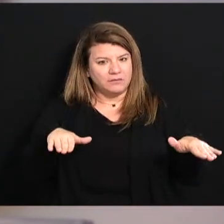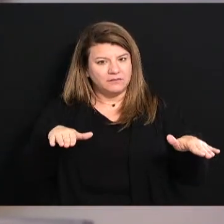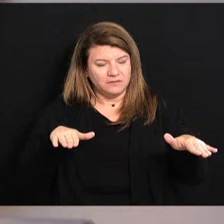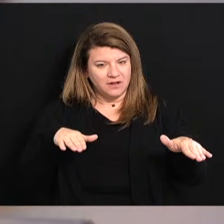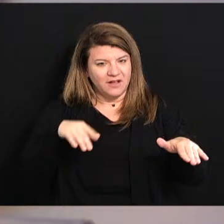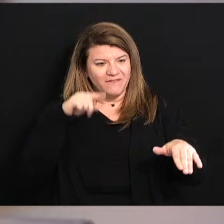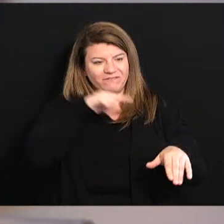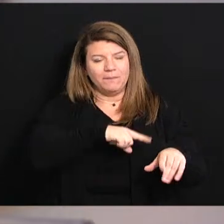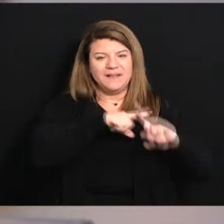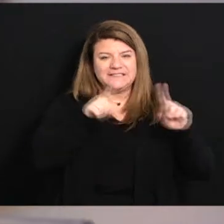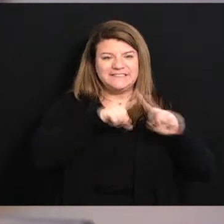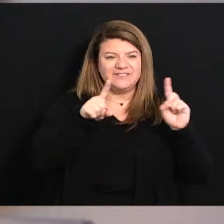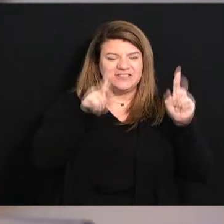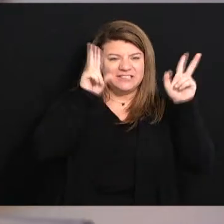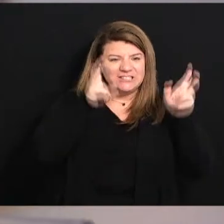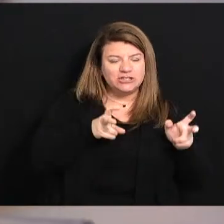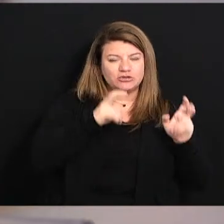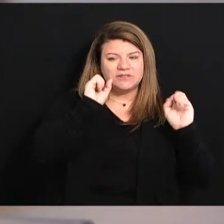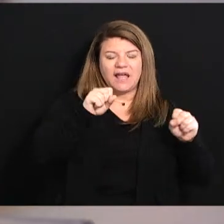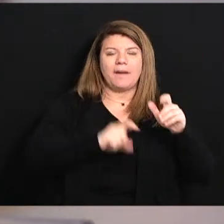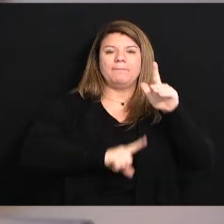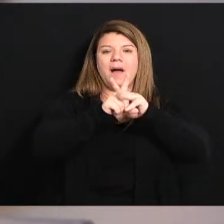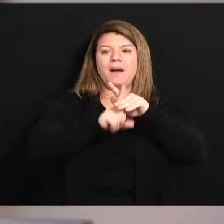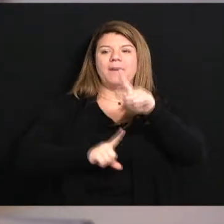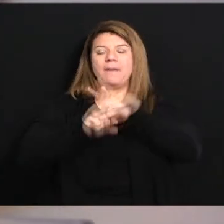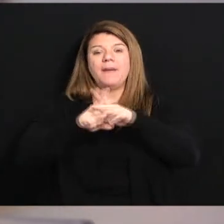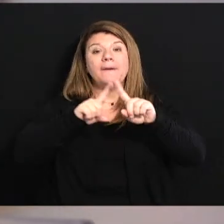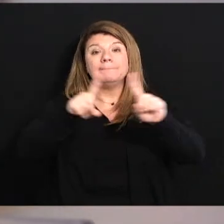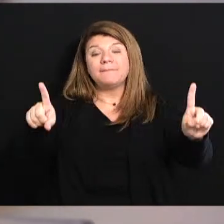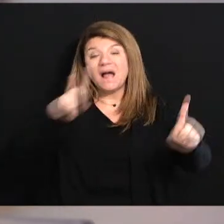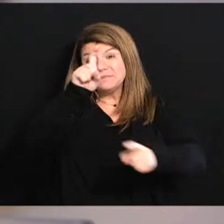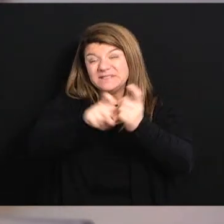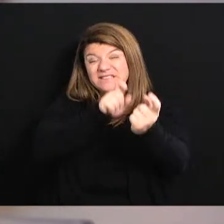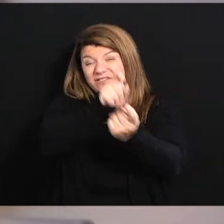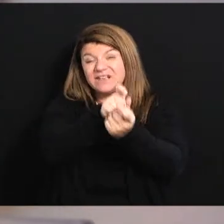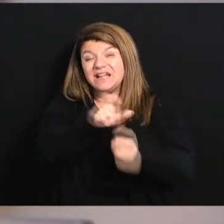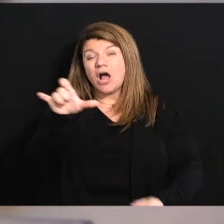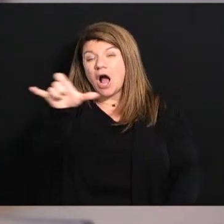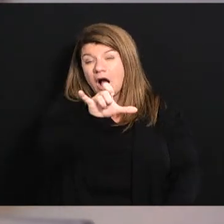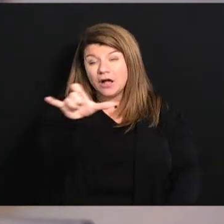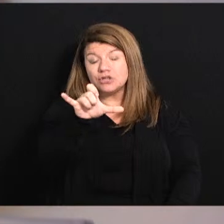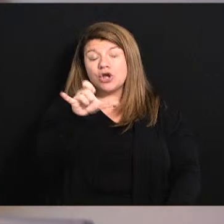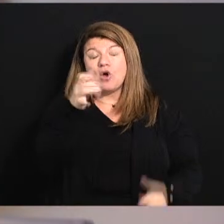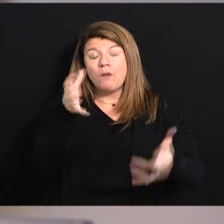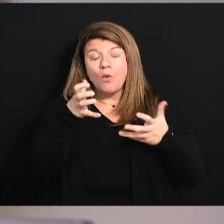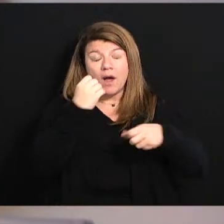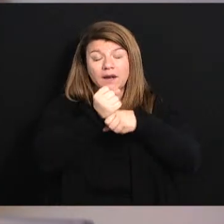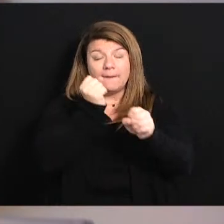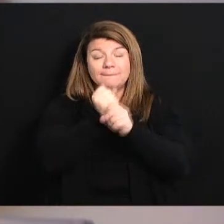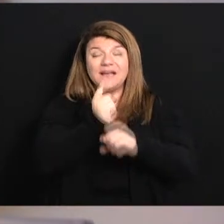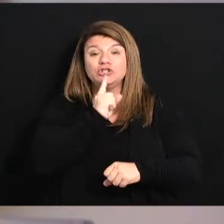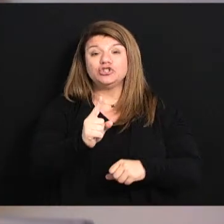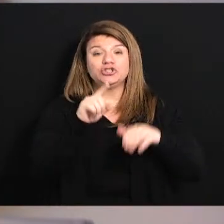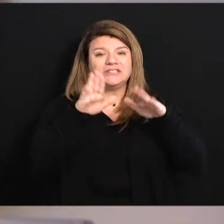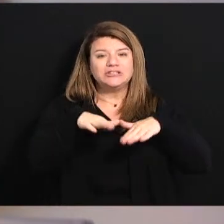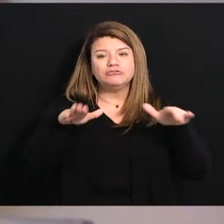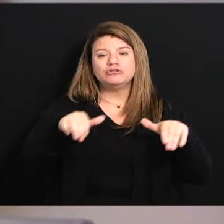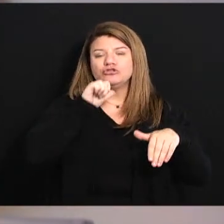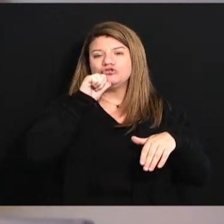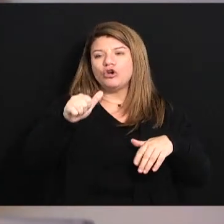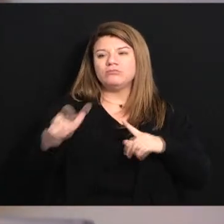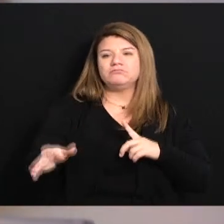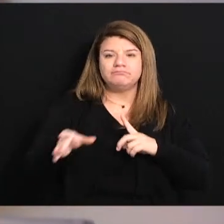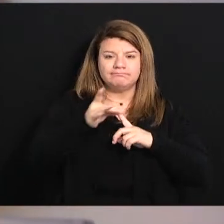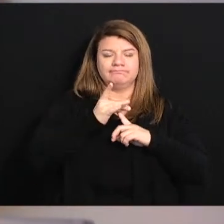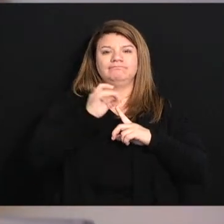these complications of COVID-19, but particularly also making sure that these children don't infect other